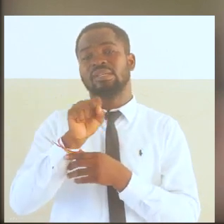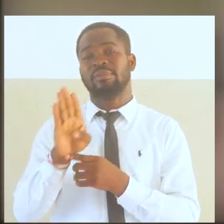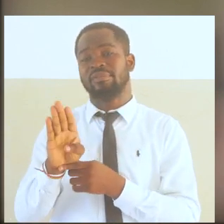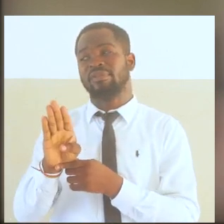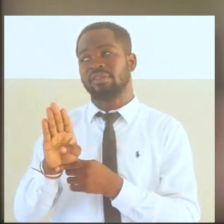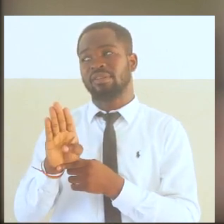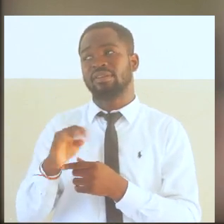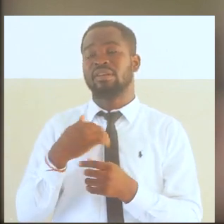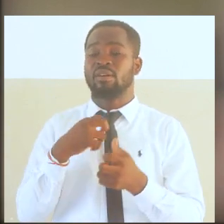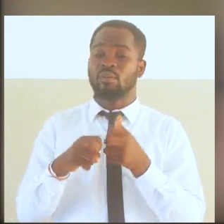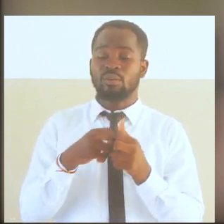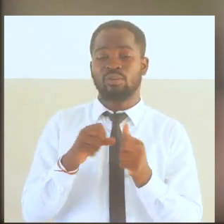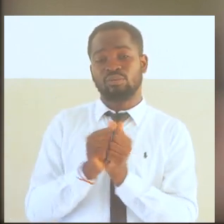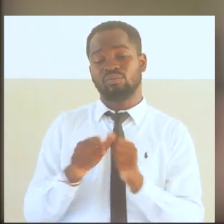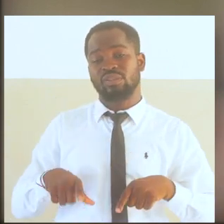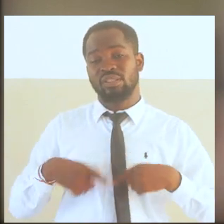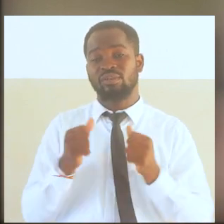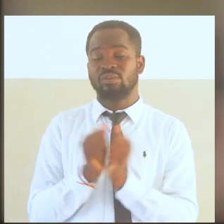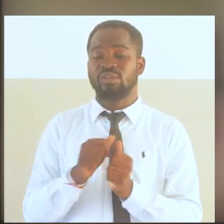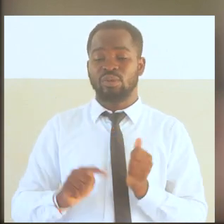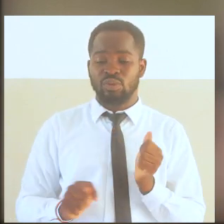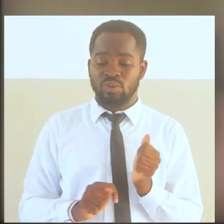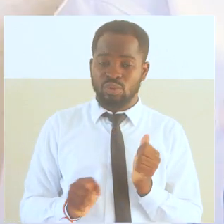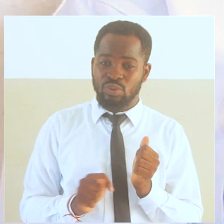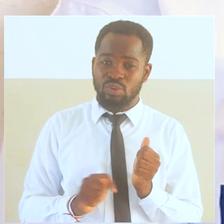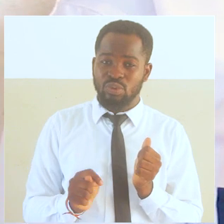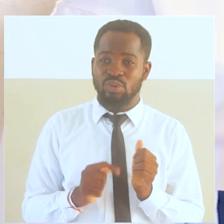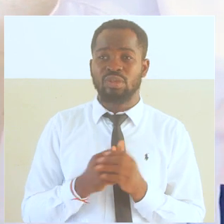was a challenge. But we had